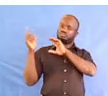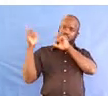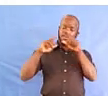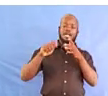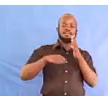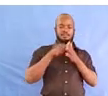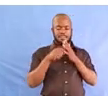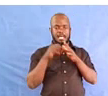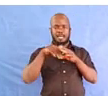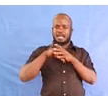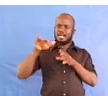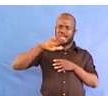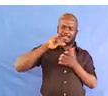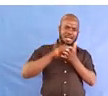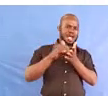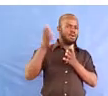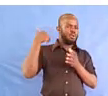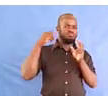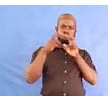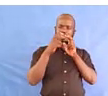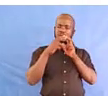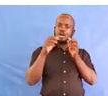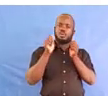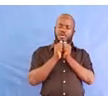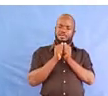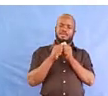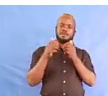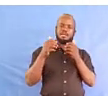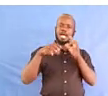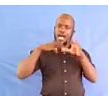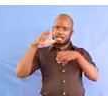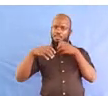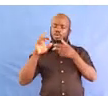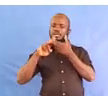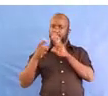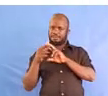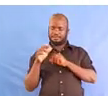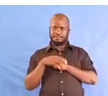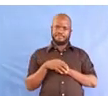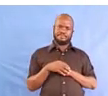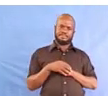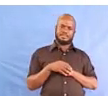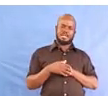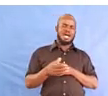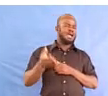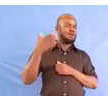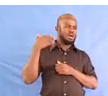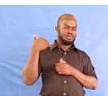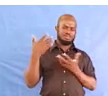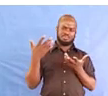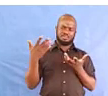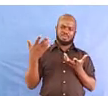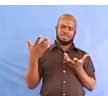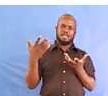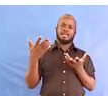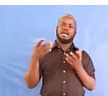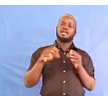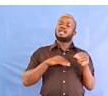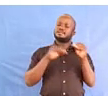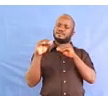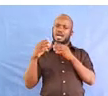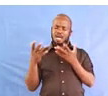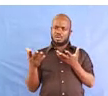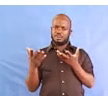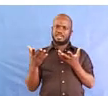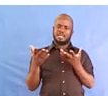of colonialism and industrialization in an area that had frequent contact with our close primate relatives.